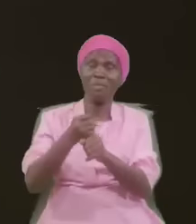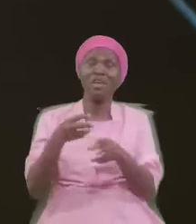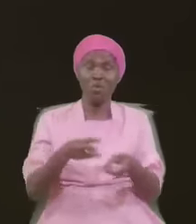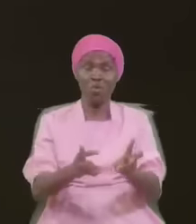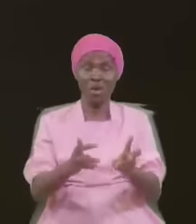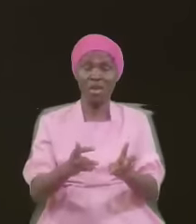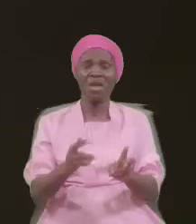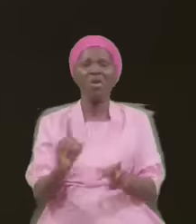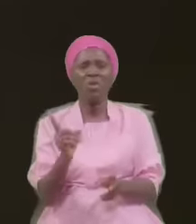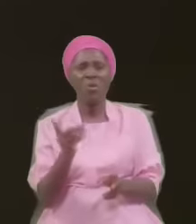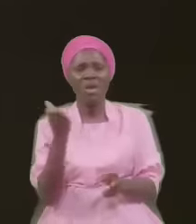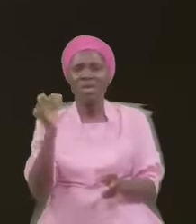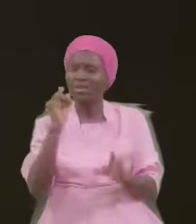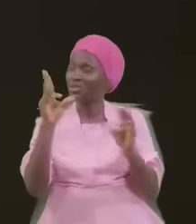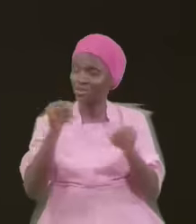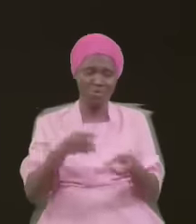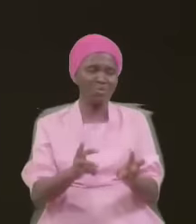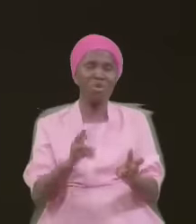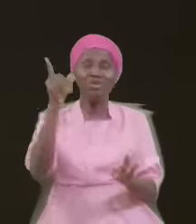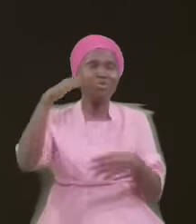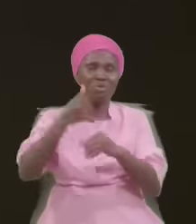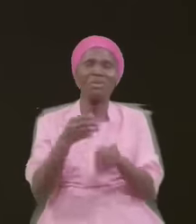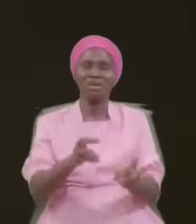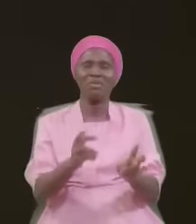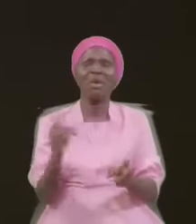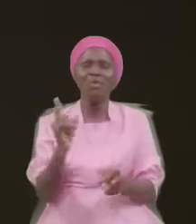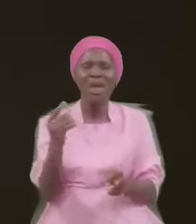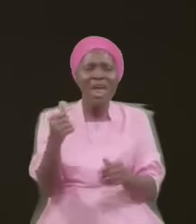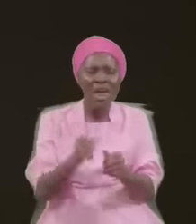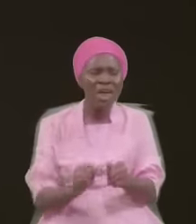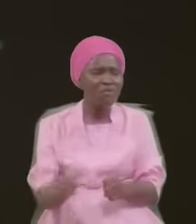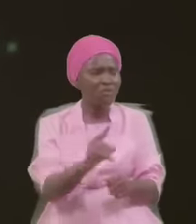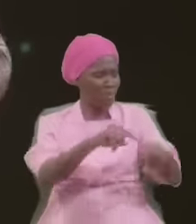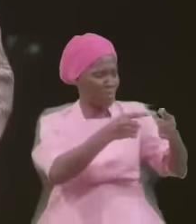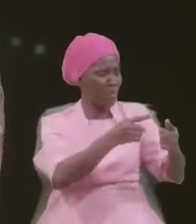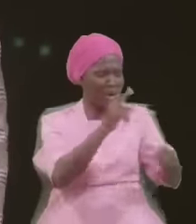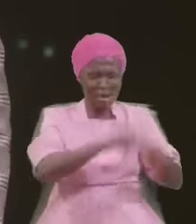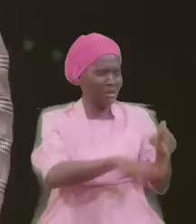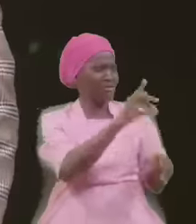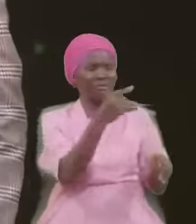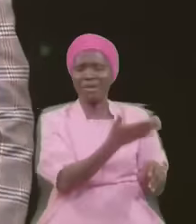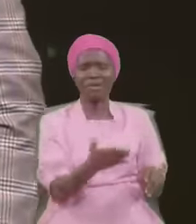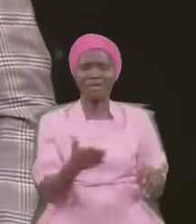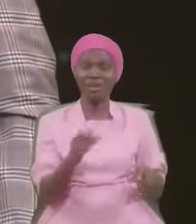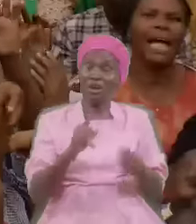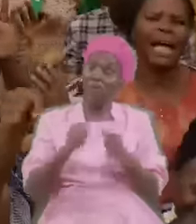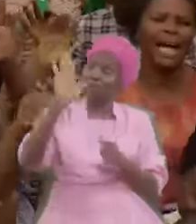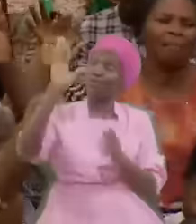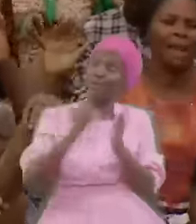Where everybody goes, they didn't find something. Your children here will